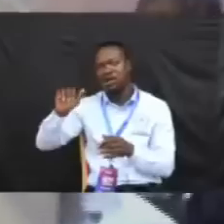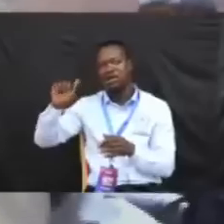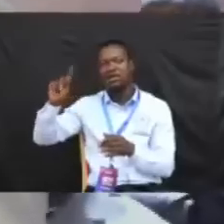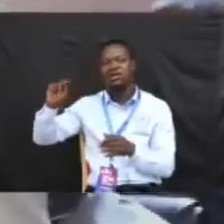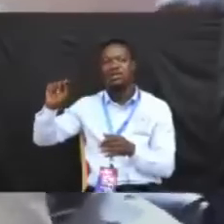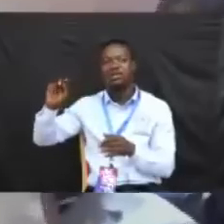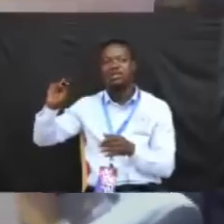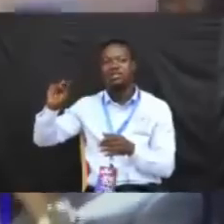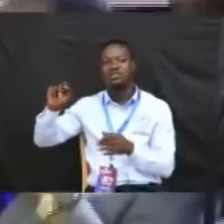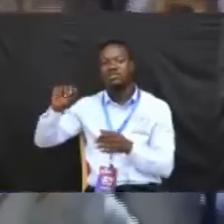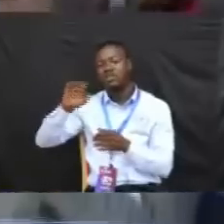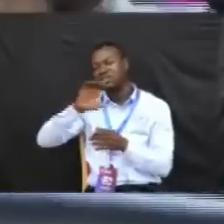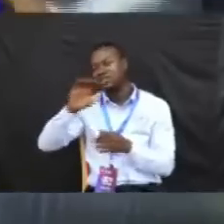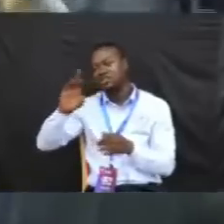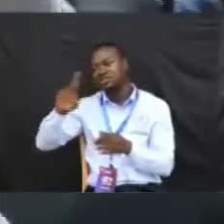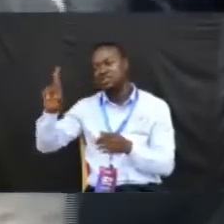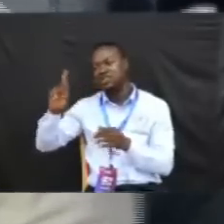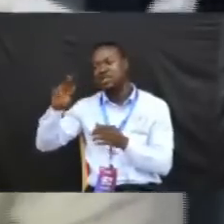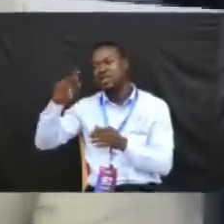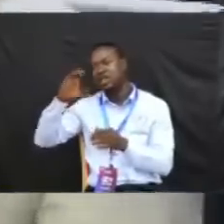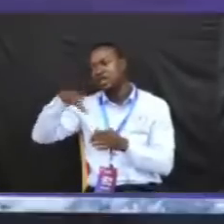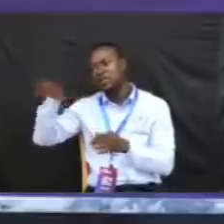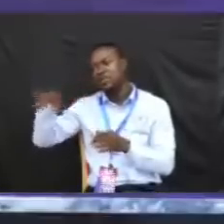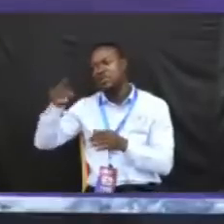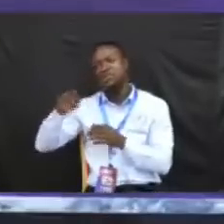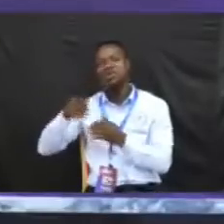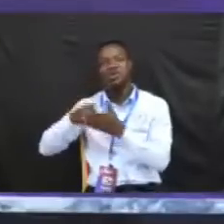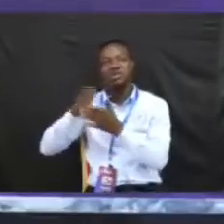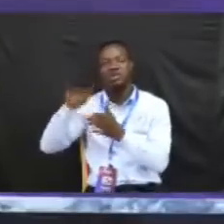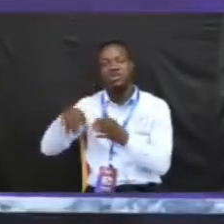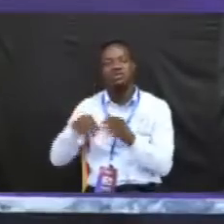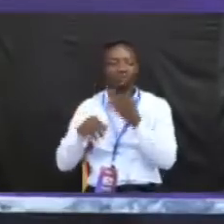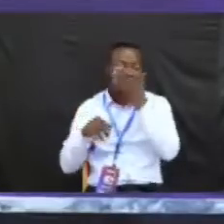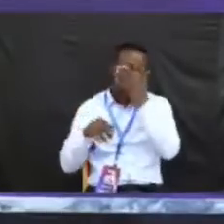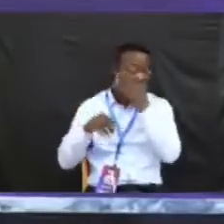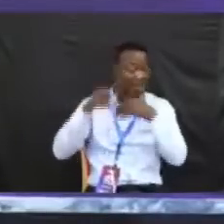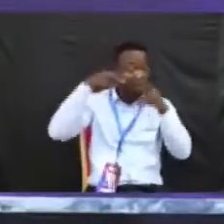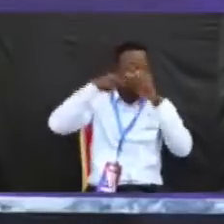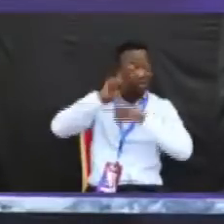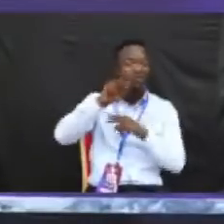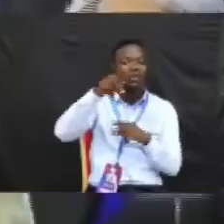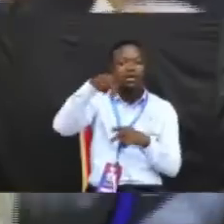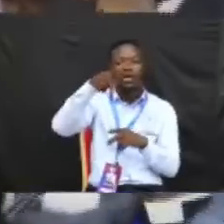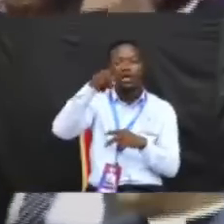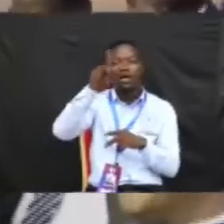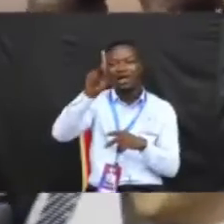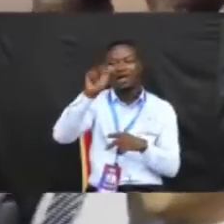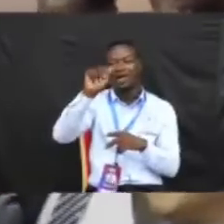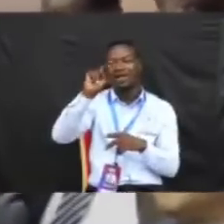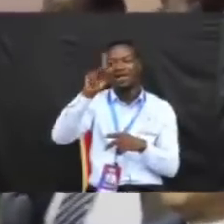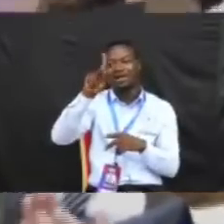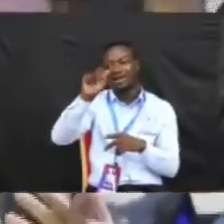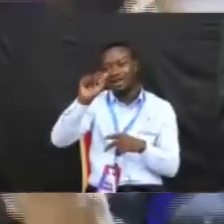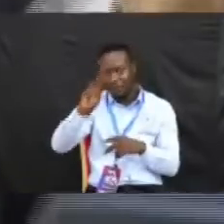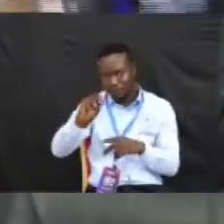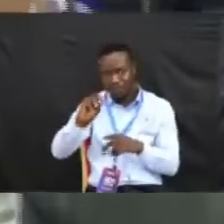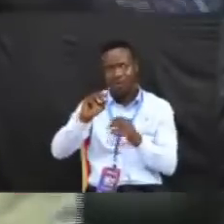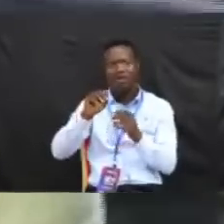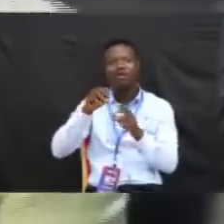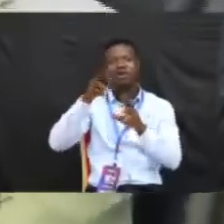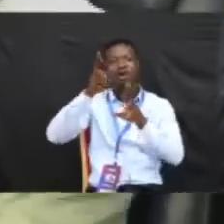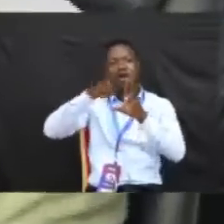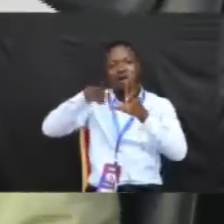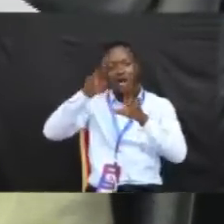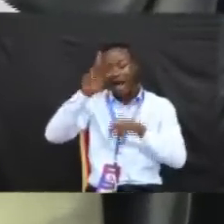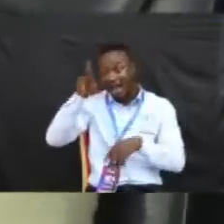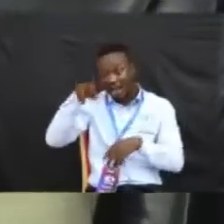central region and CO area head prophet David Canamid uh greater Ara regional coordinator